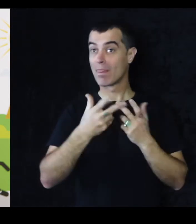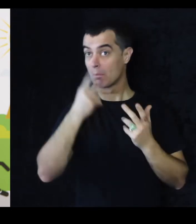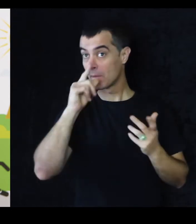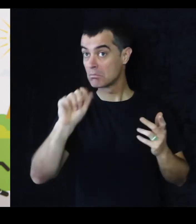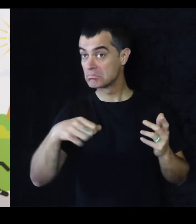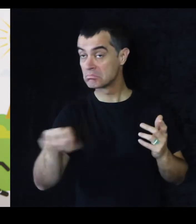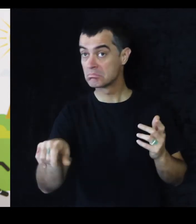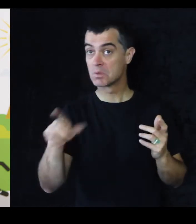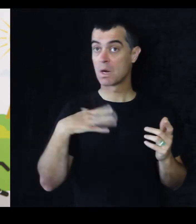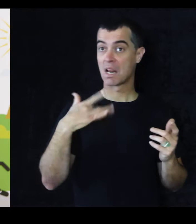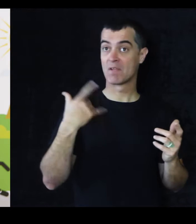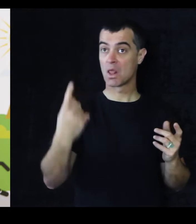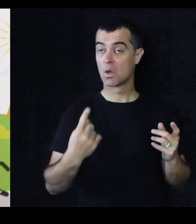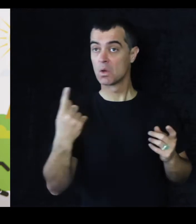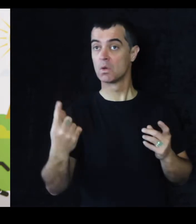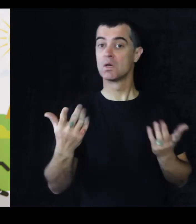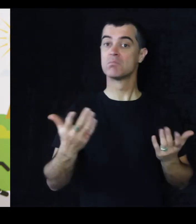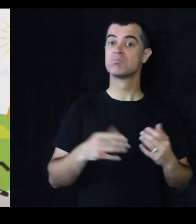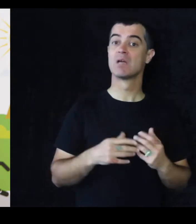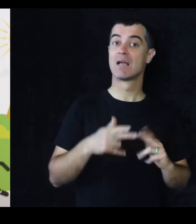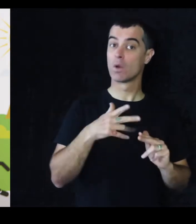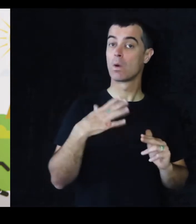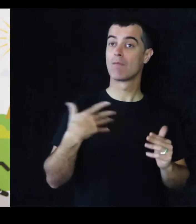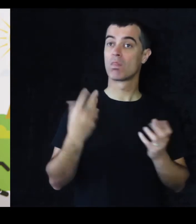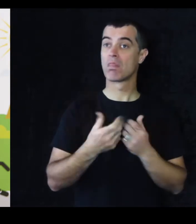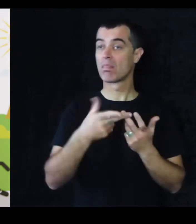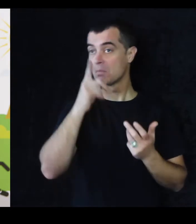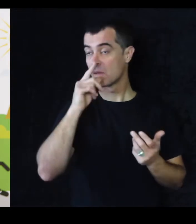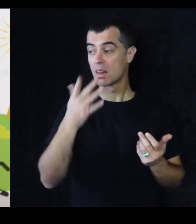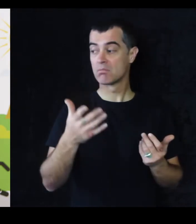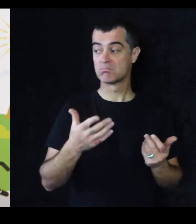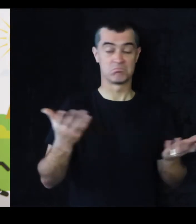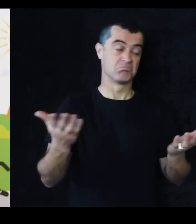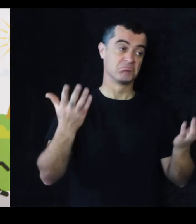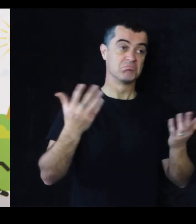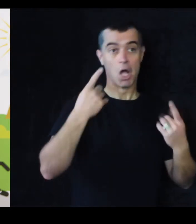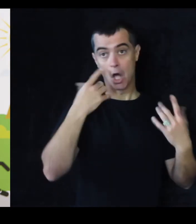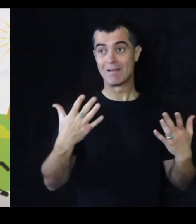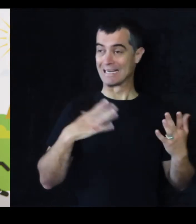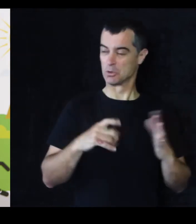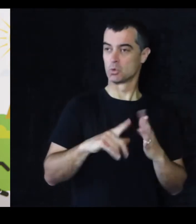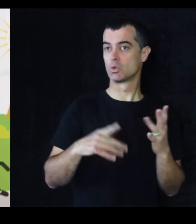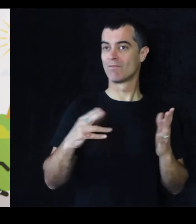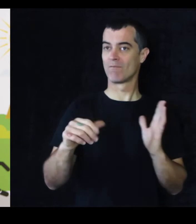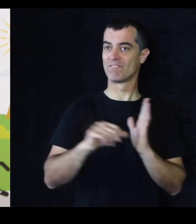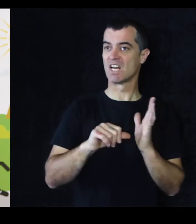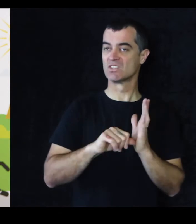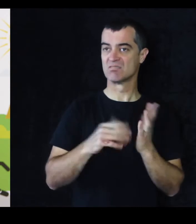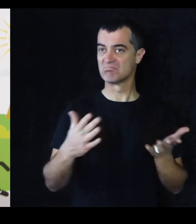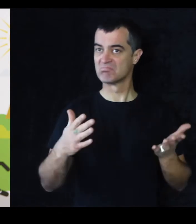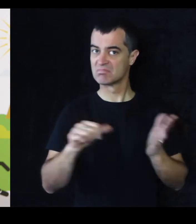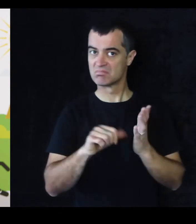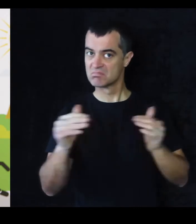people or if they want to live by themselves. And if they want to live with other people, which is often what we need to do financially,